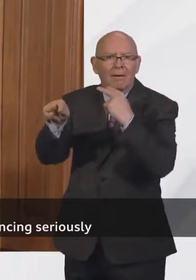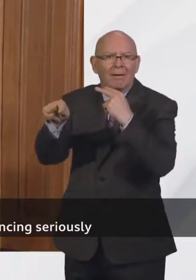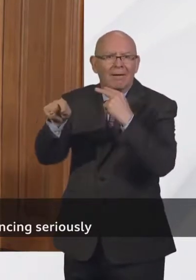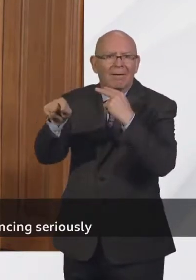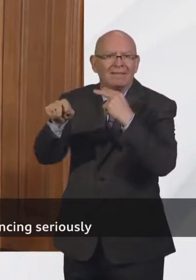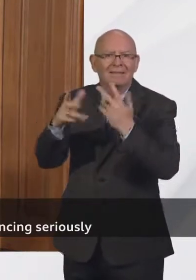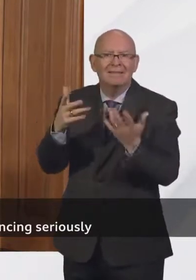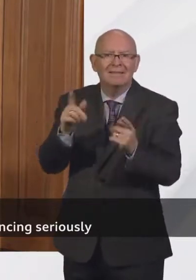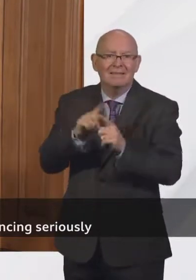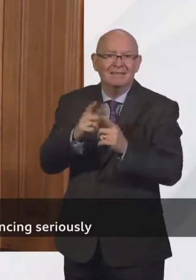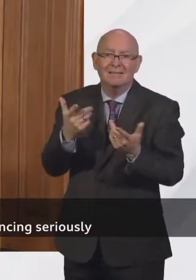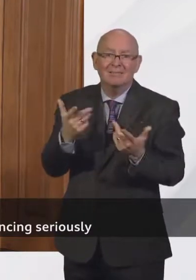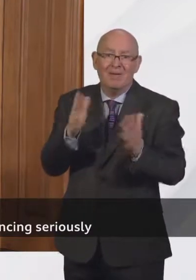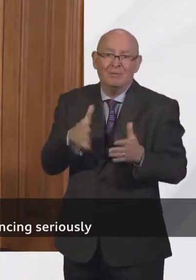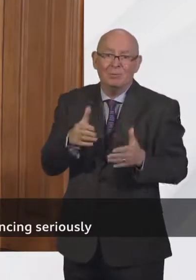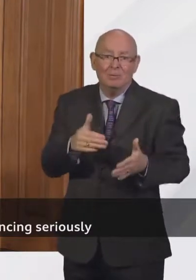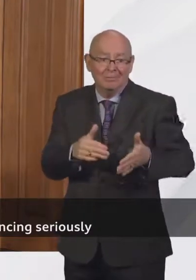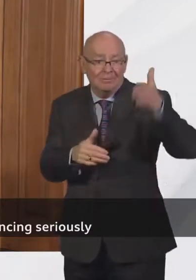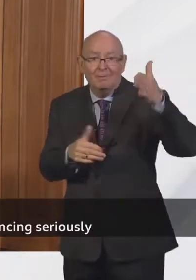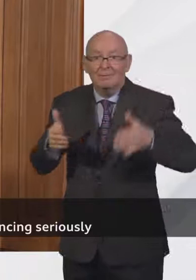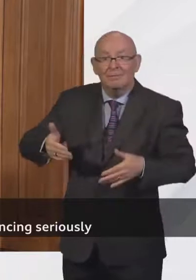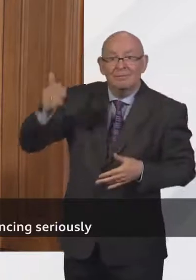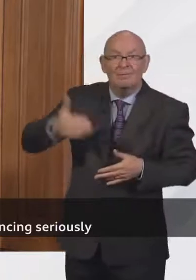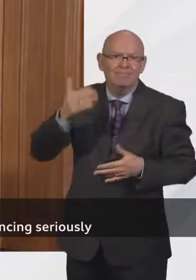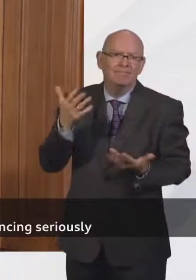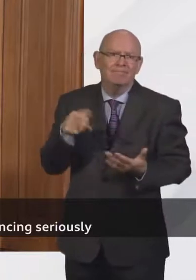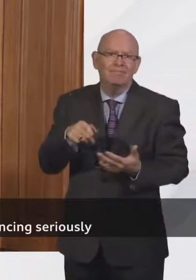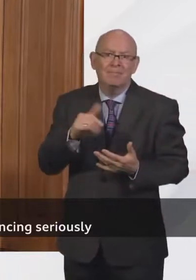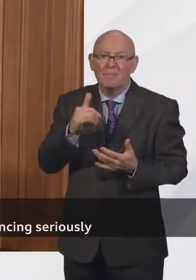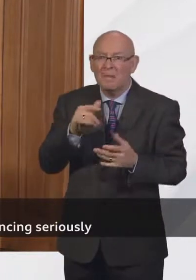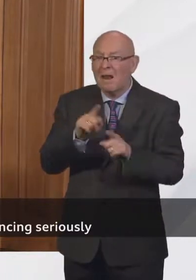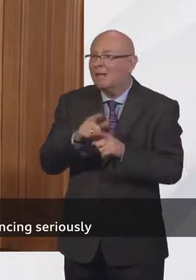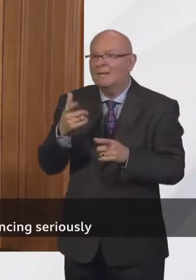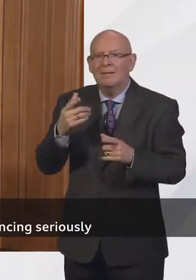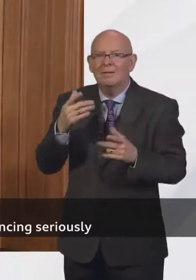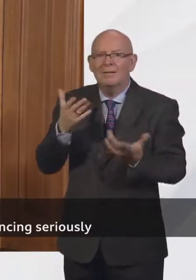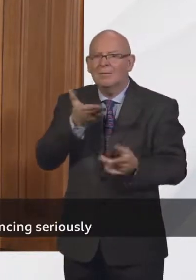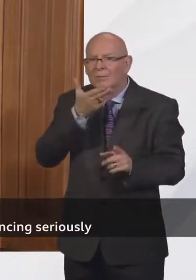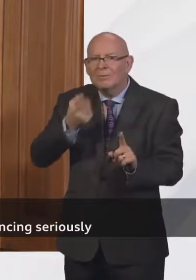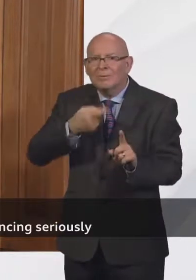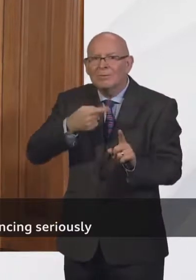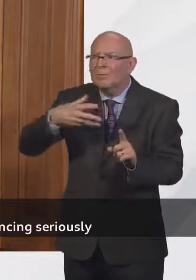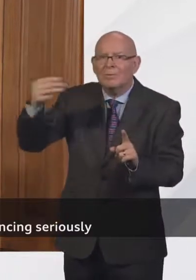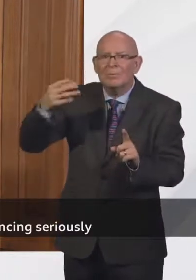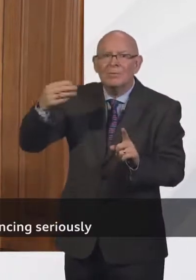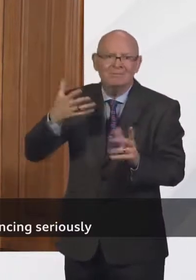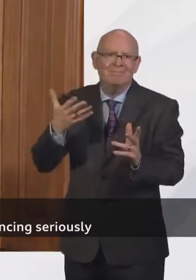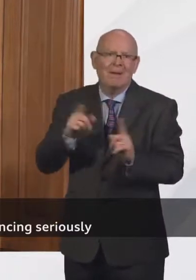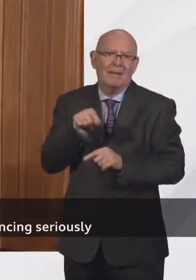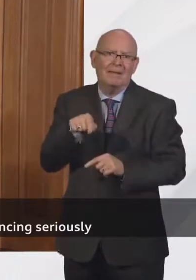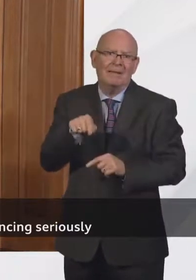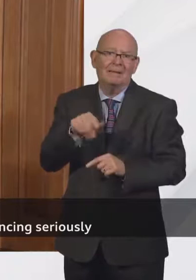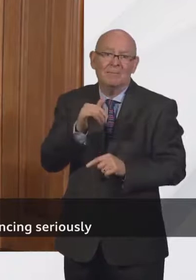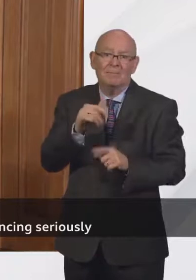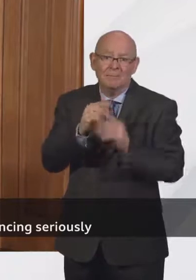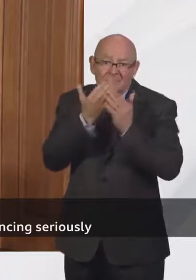people can do to improve the chances that people will not pass on the virus, even if they have it, without knowing about